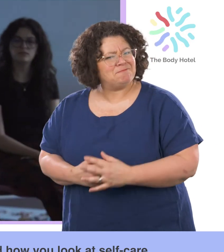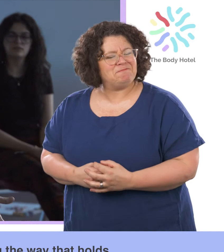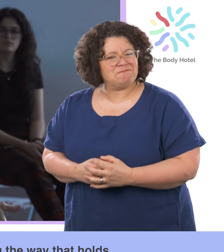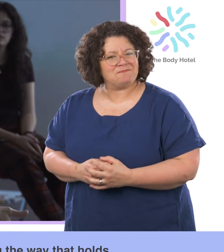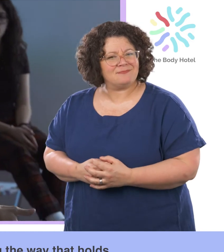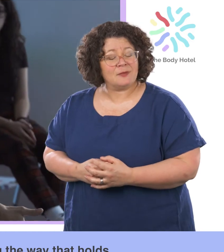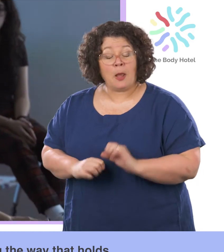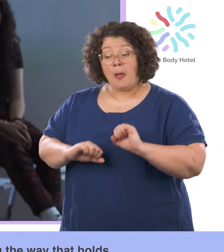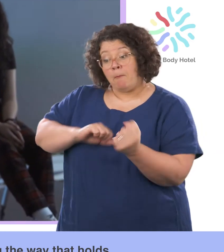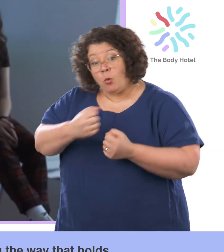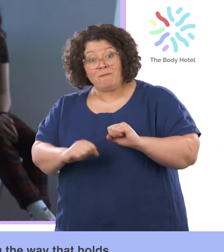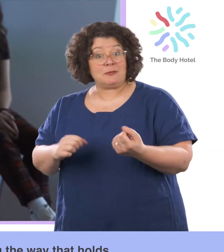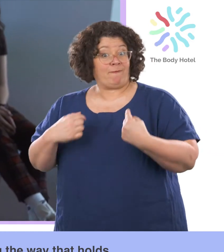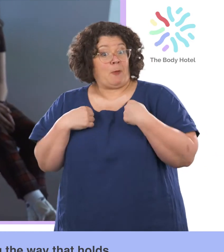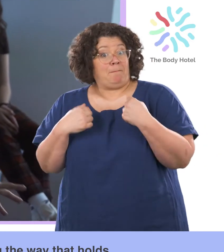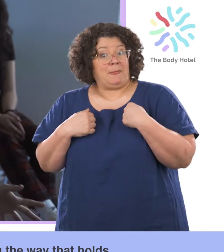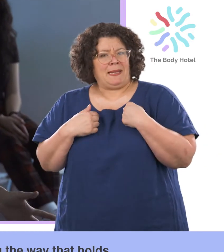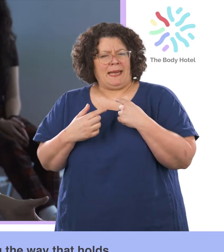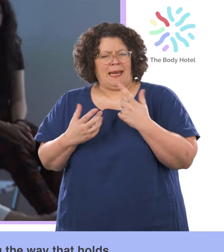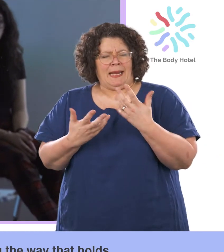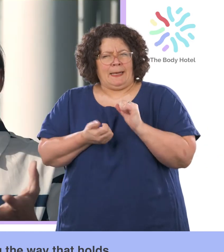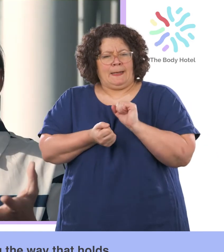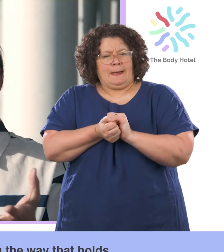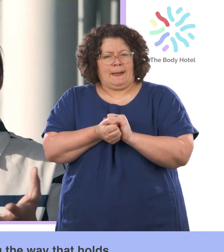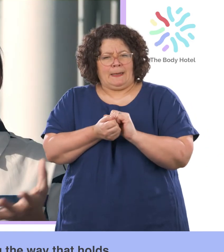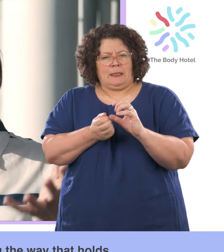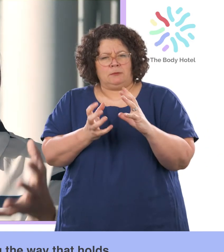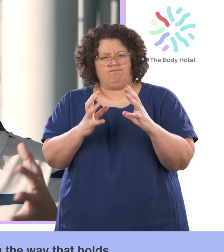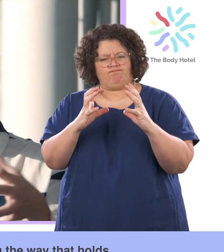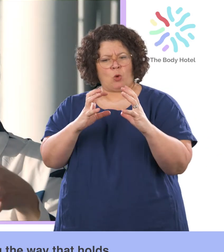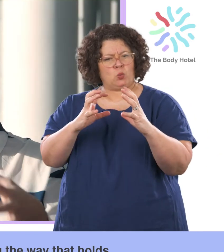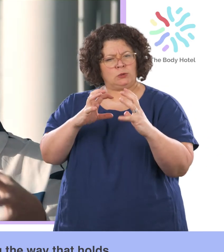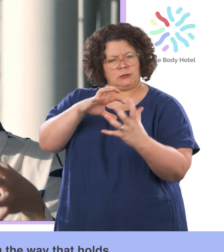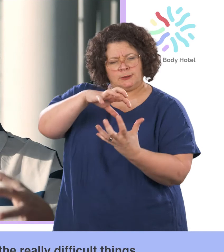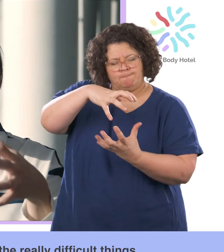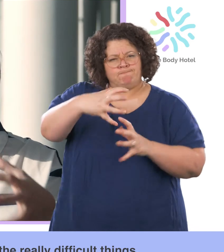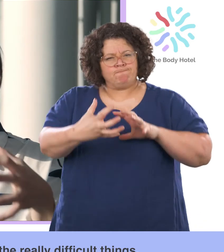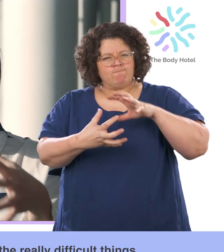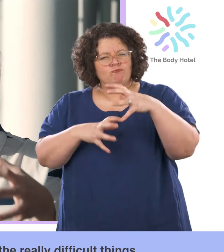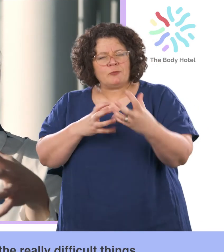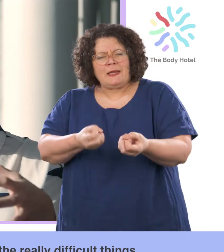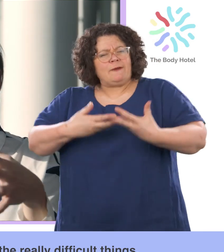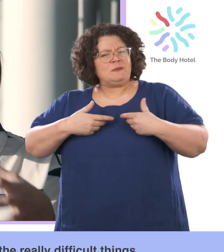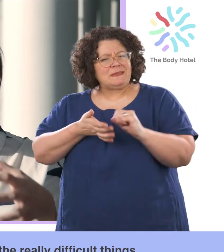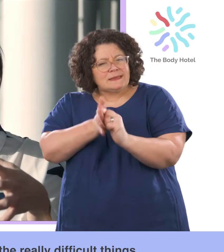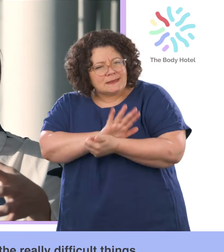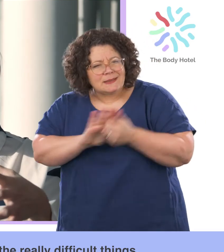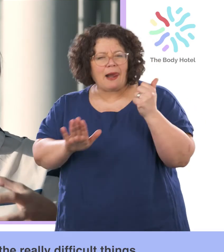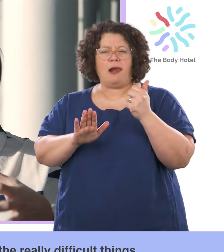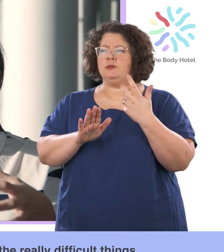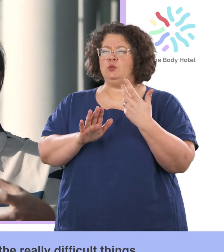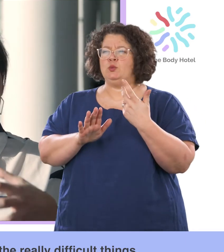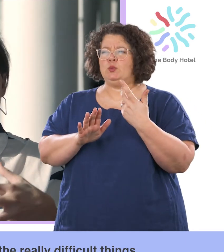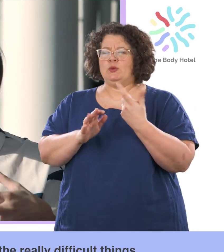Movement for me keeps being the way that holds and gives me skills